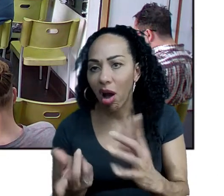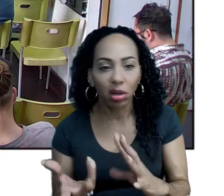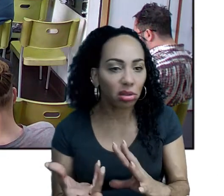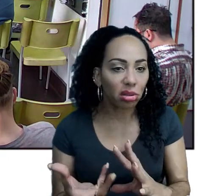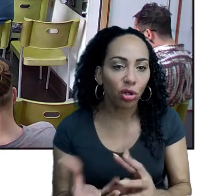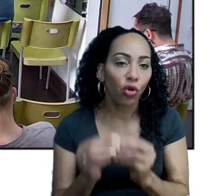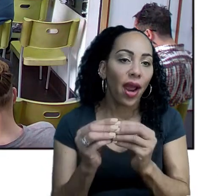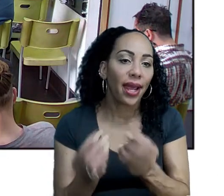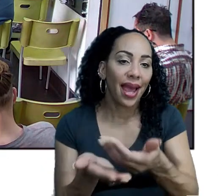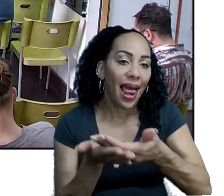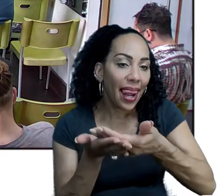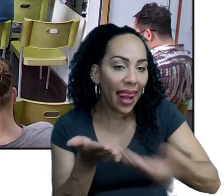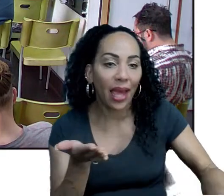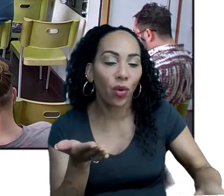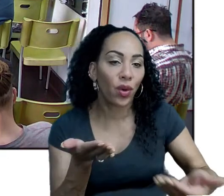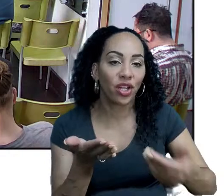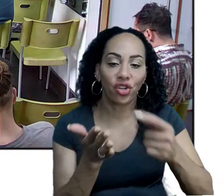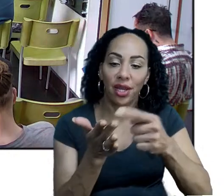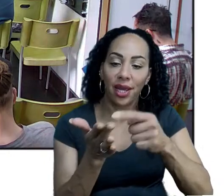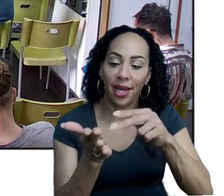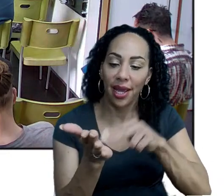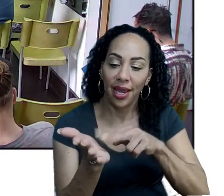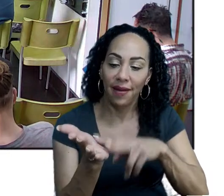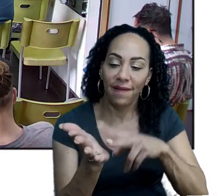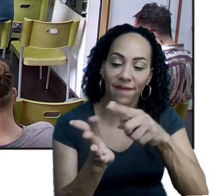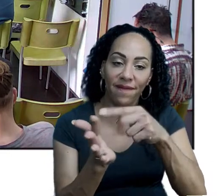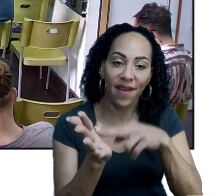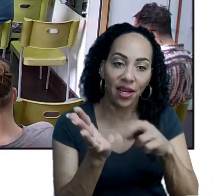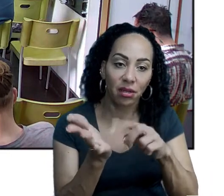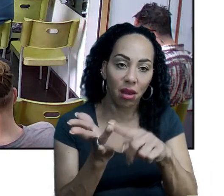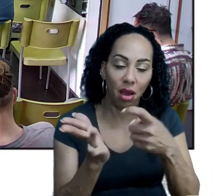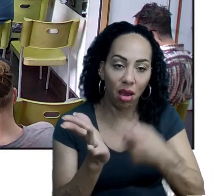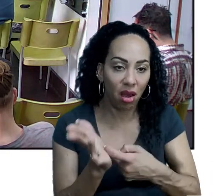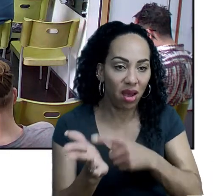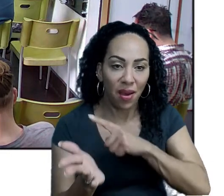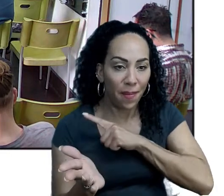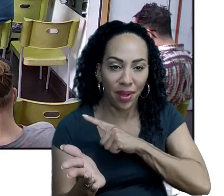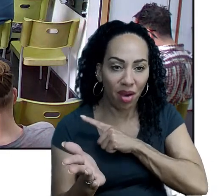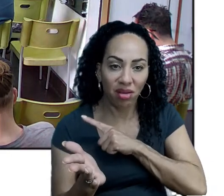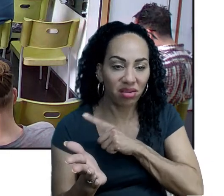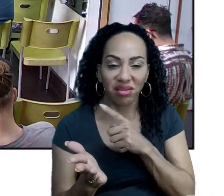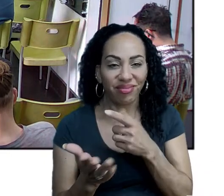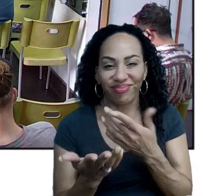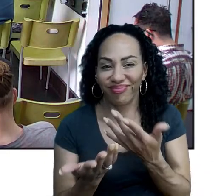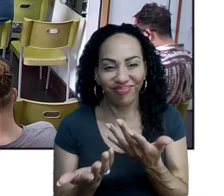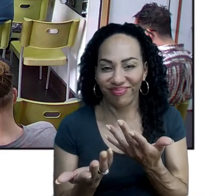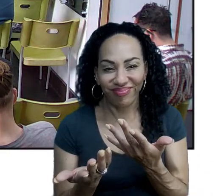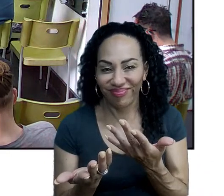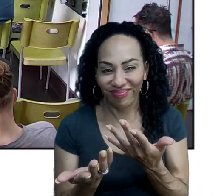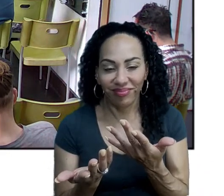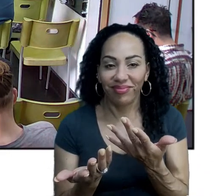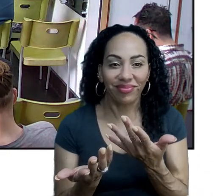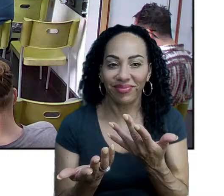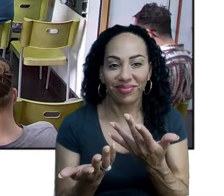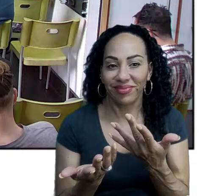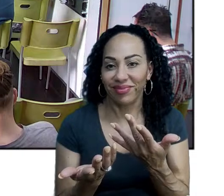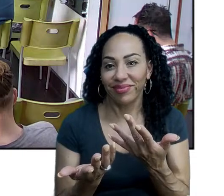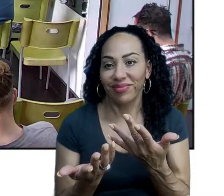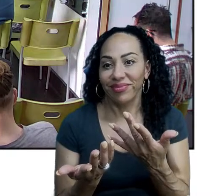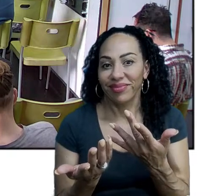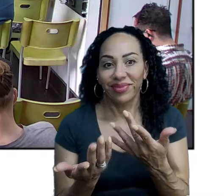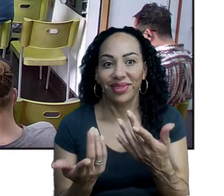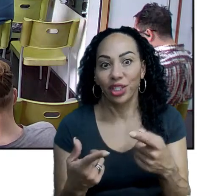and yeah, and it kind of worked out. But yeah, just telling people why is quite often enough.